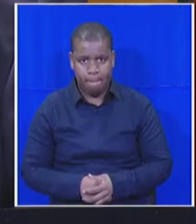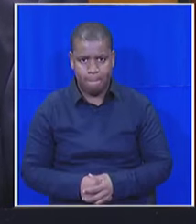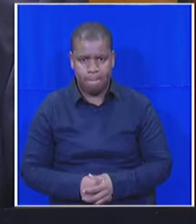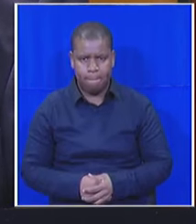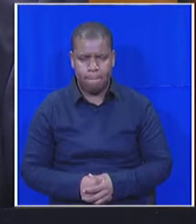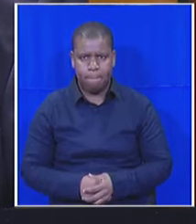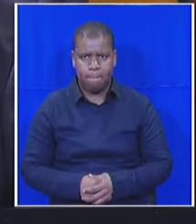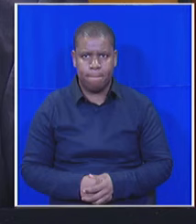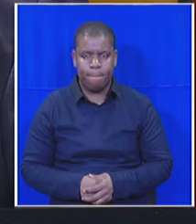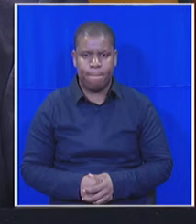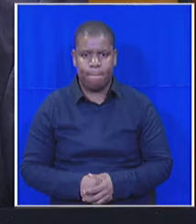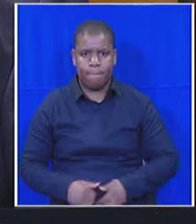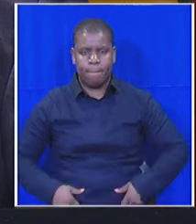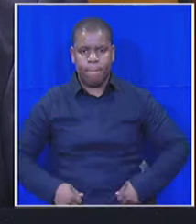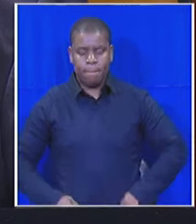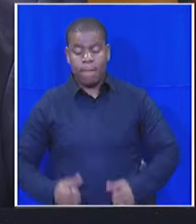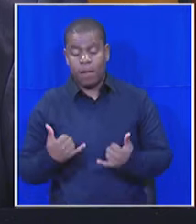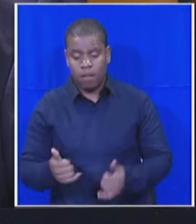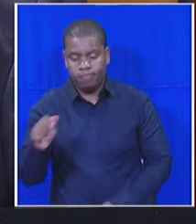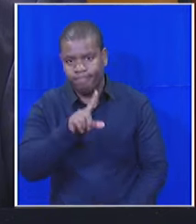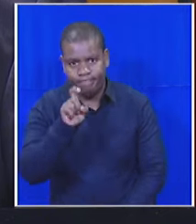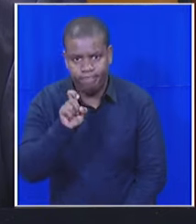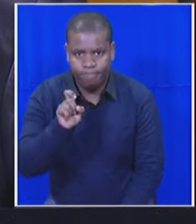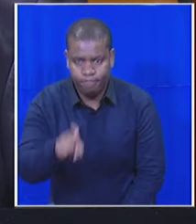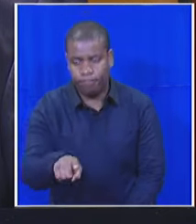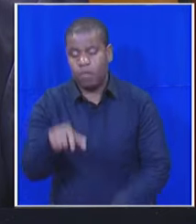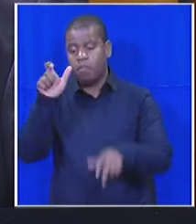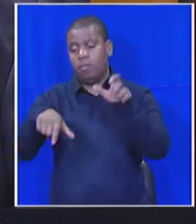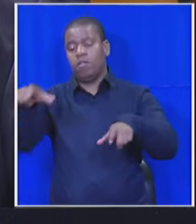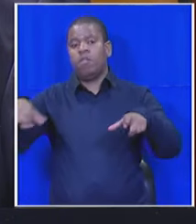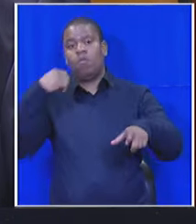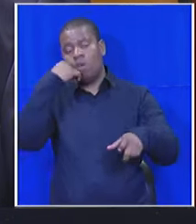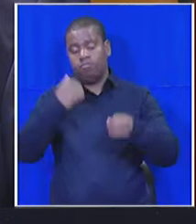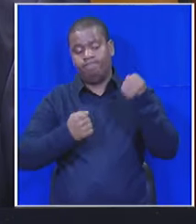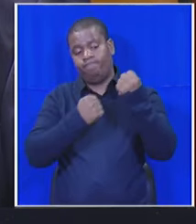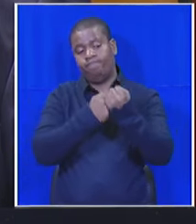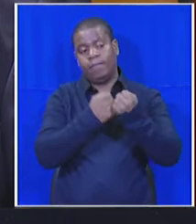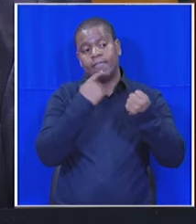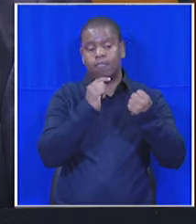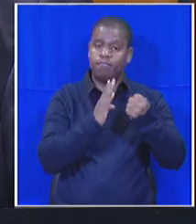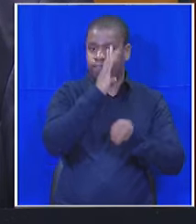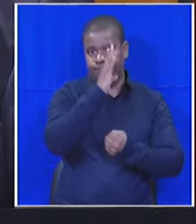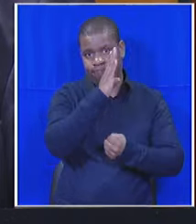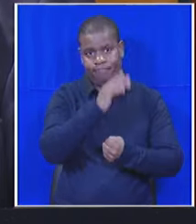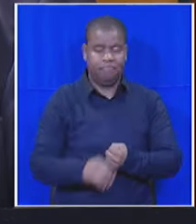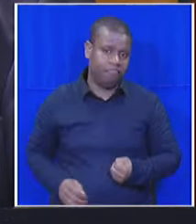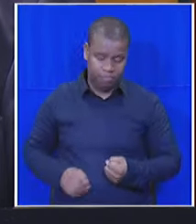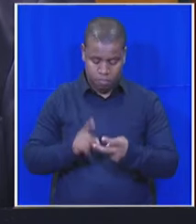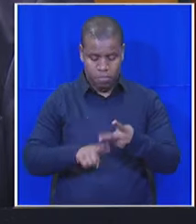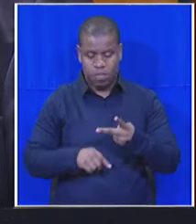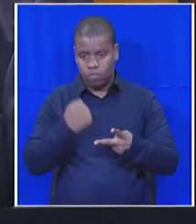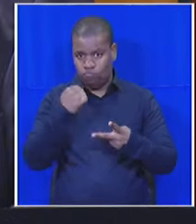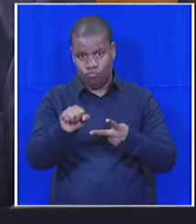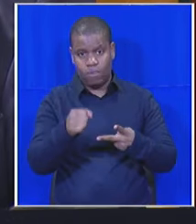I now put the question. Those in favor will say aye. And those against,